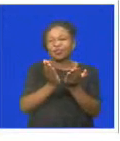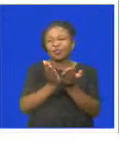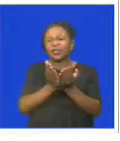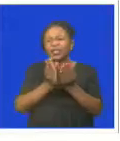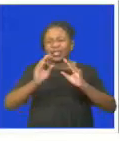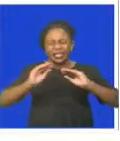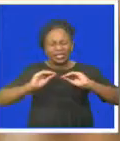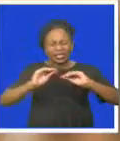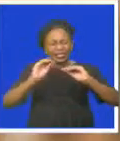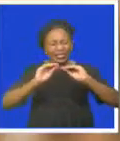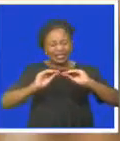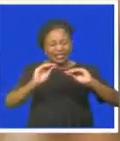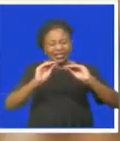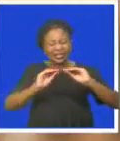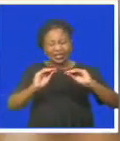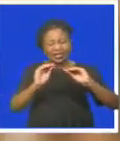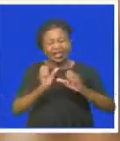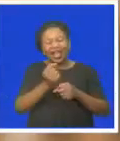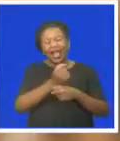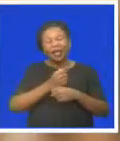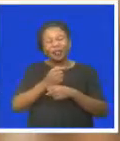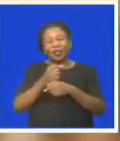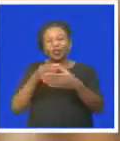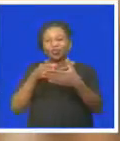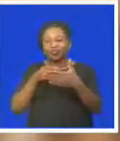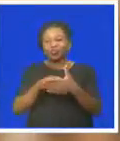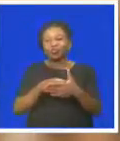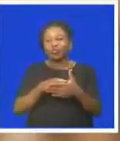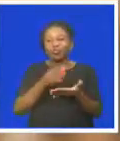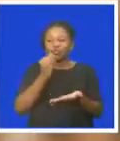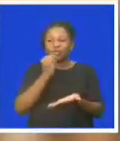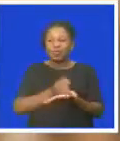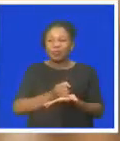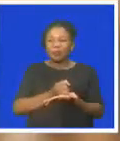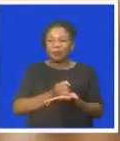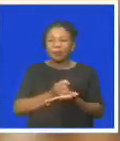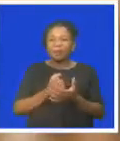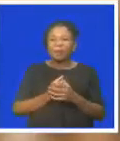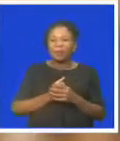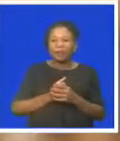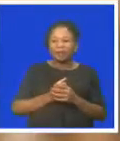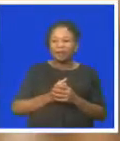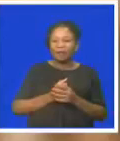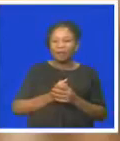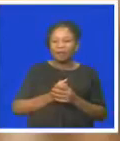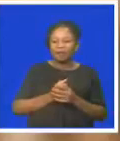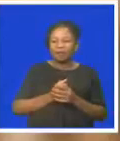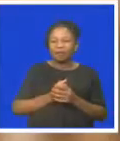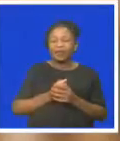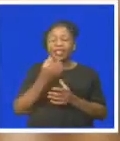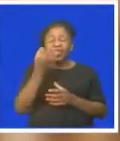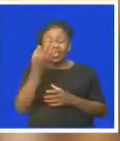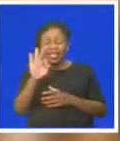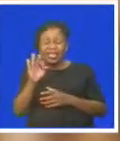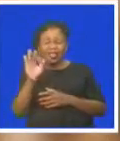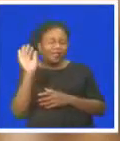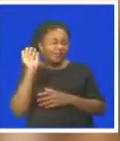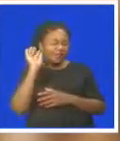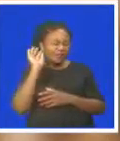more about preventing crime. Once you disobey the rule, you